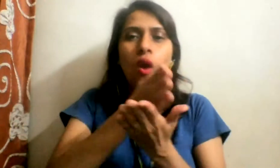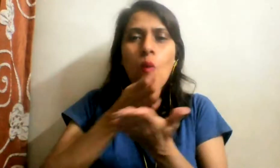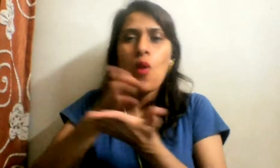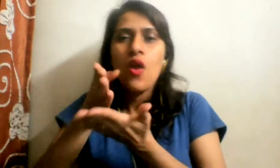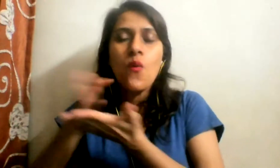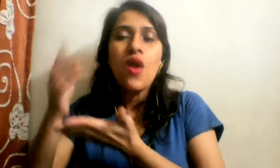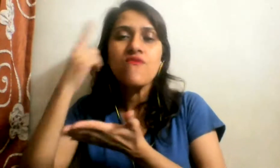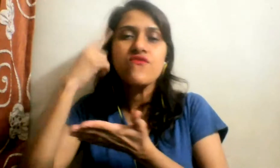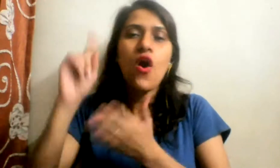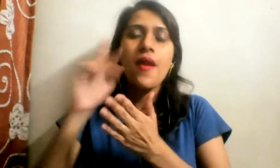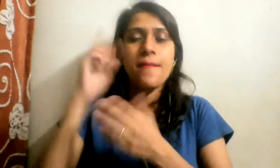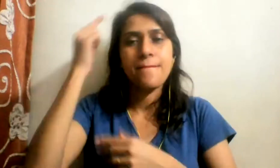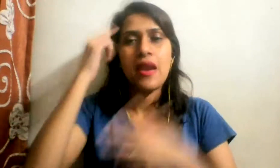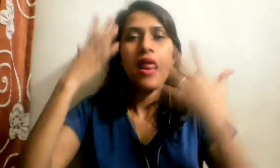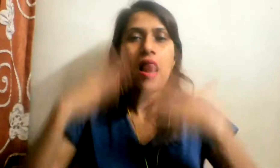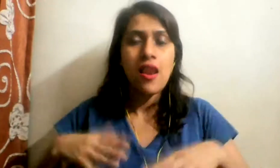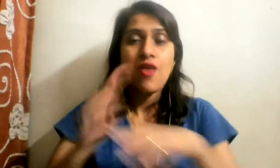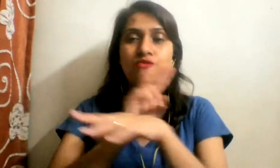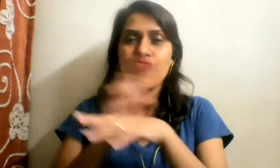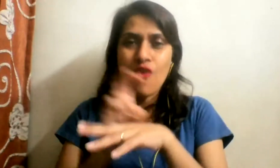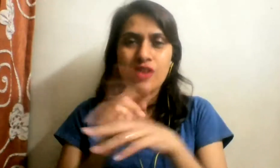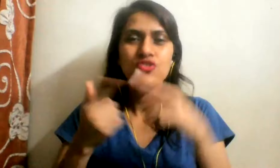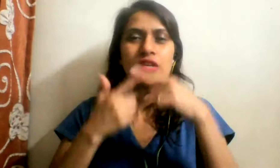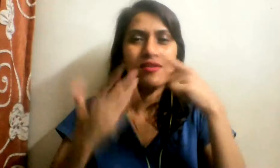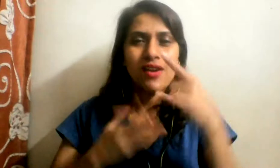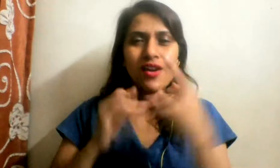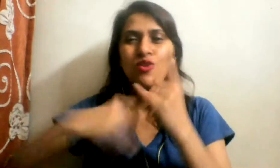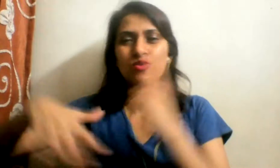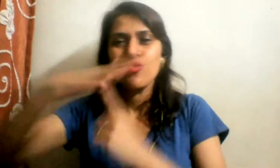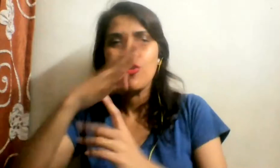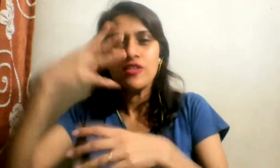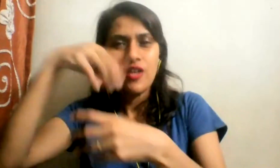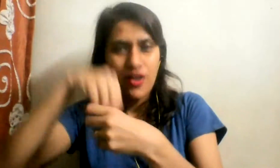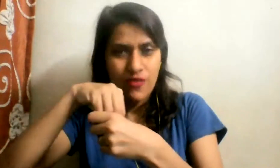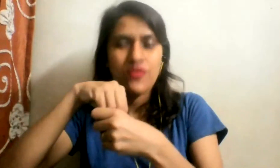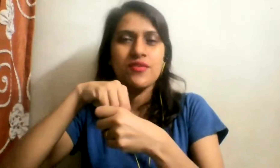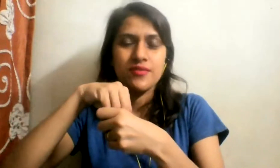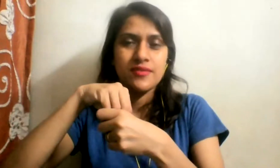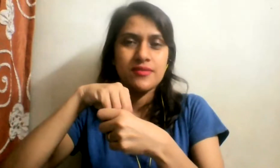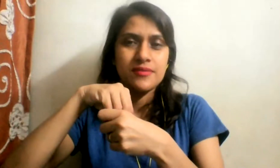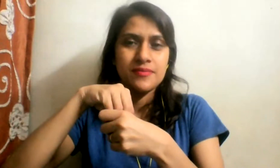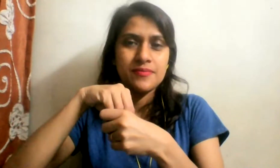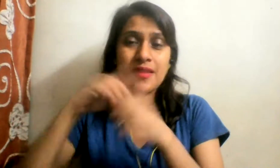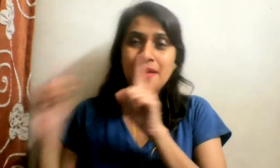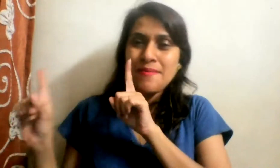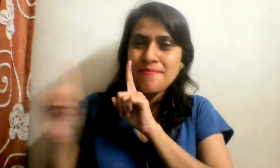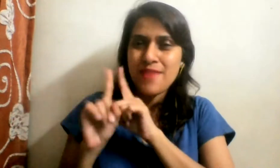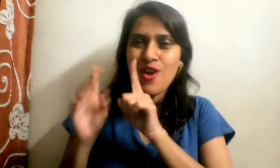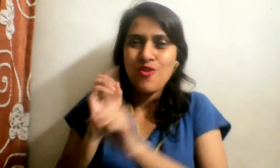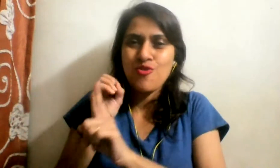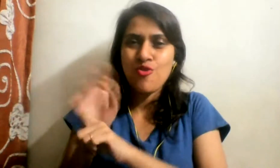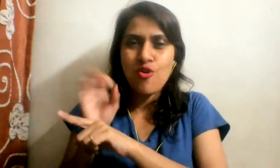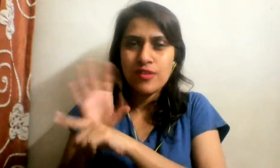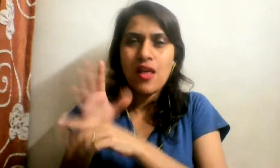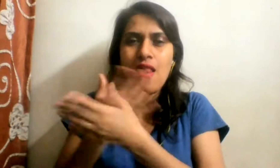health, and it looked at vocational training, it looked at socialization, it looked at peer counseling,